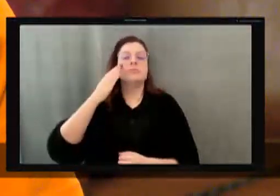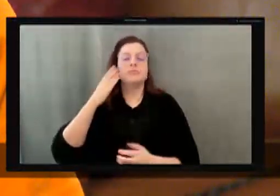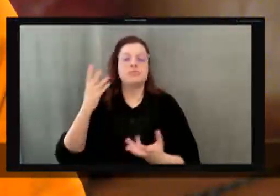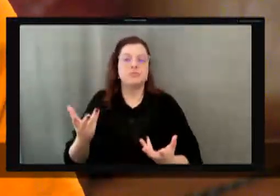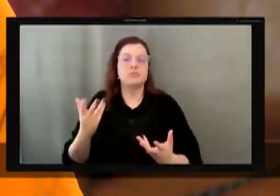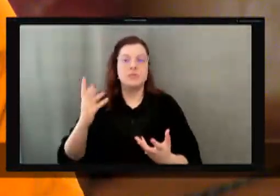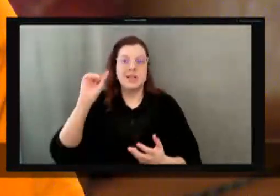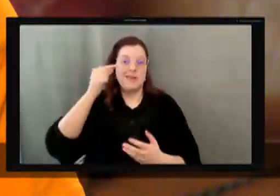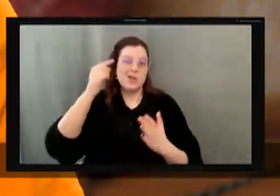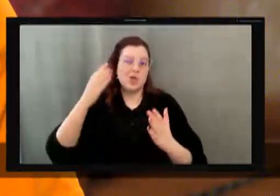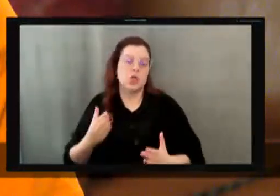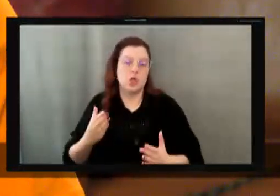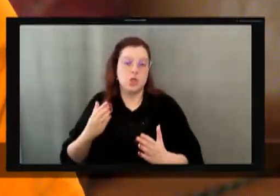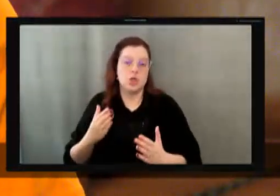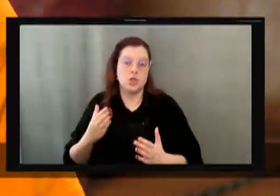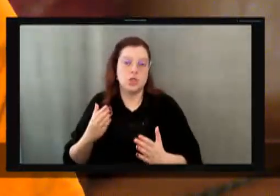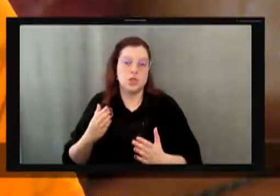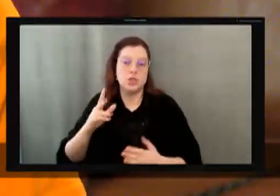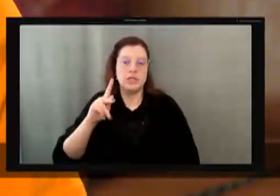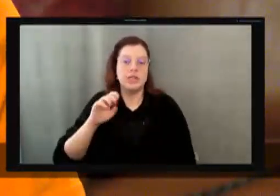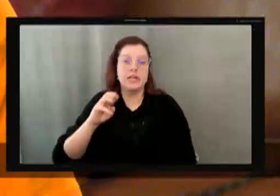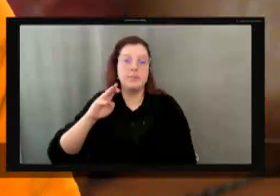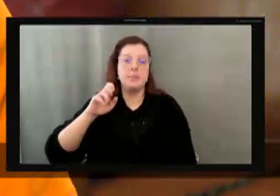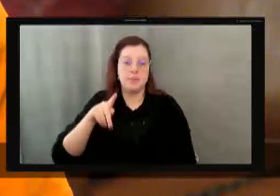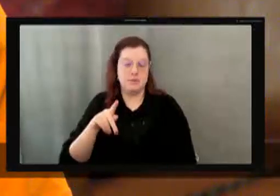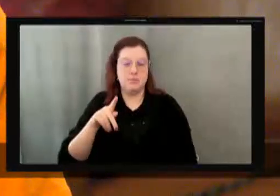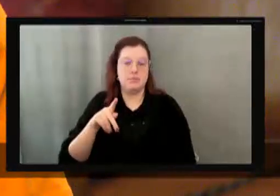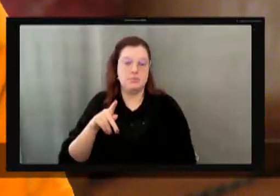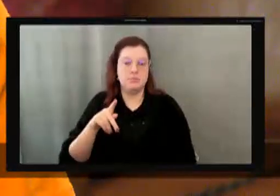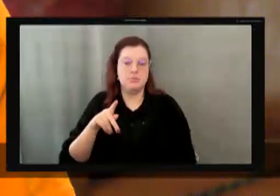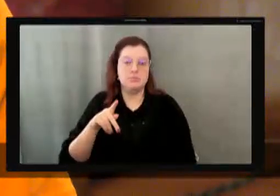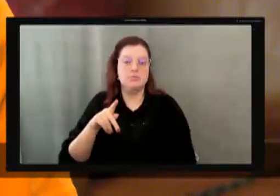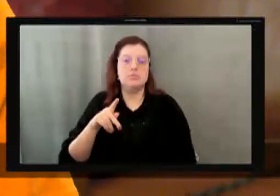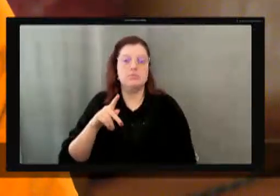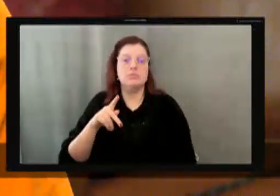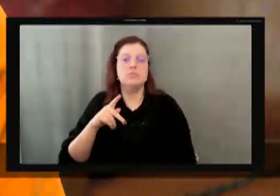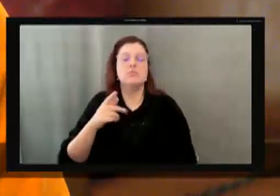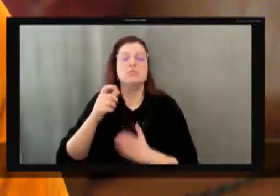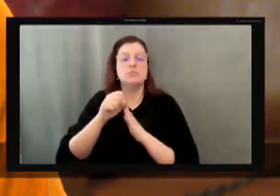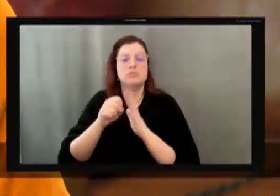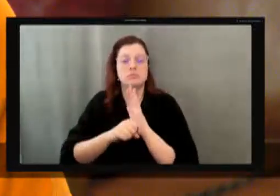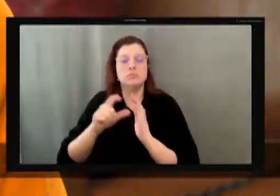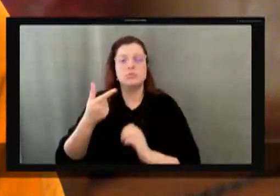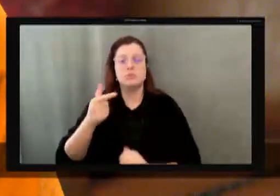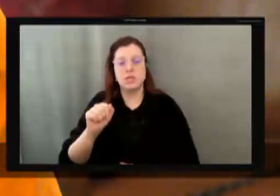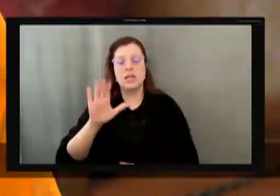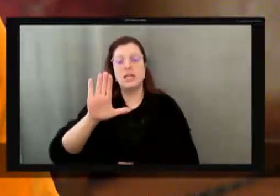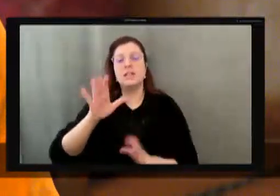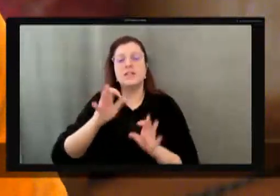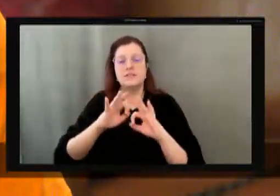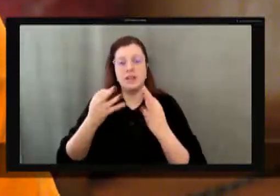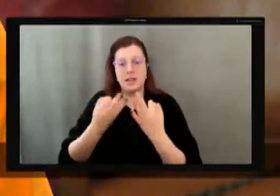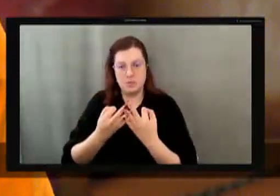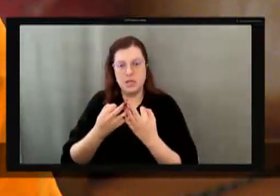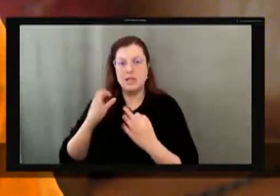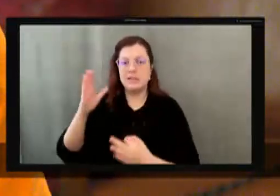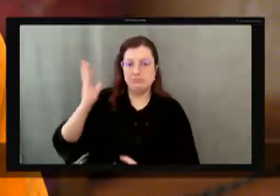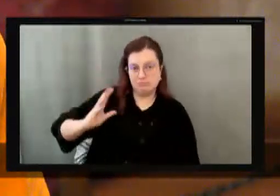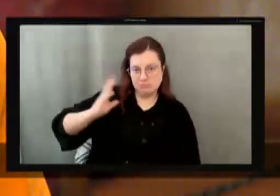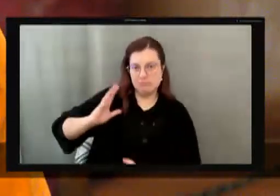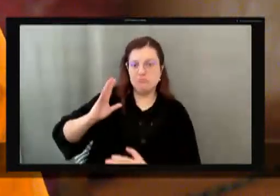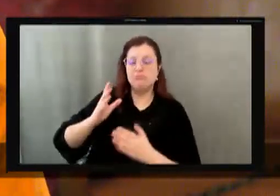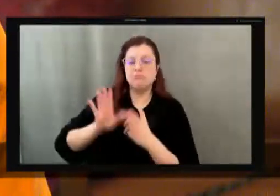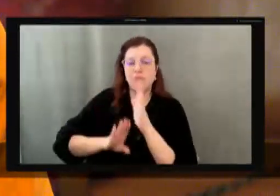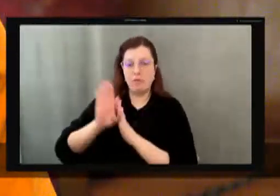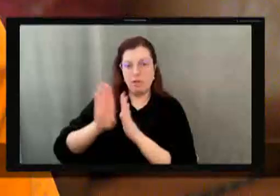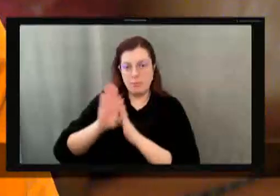governor, Kemp, in Georgia, and his family and ancestors developed that fear to get that